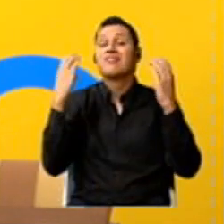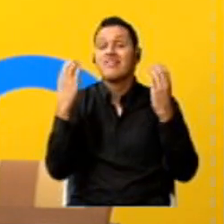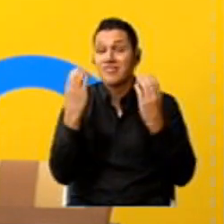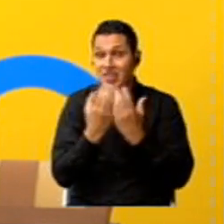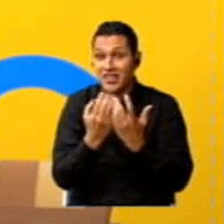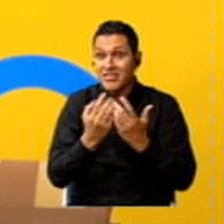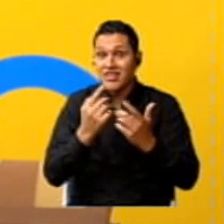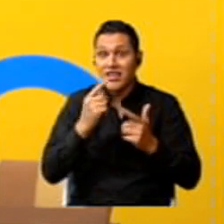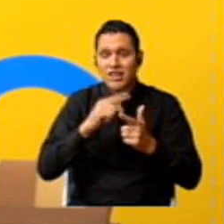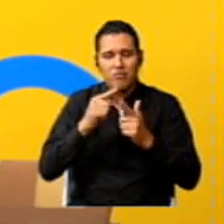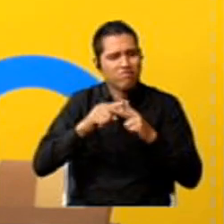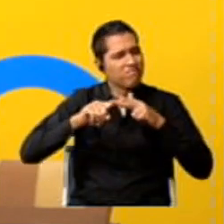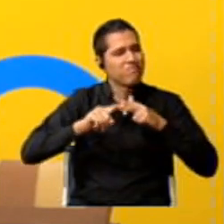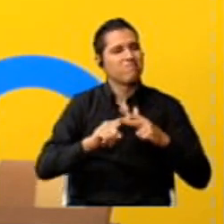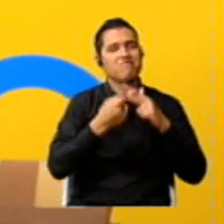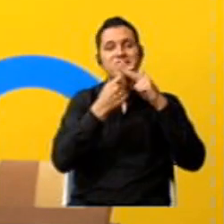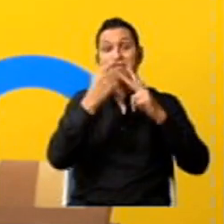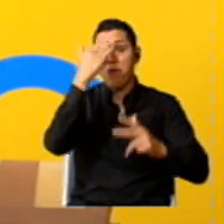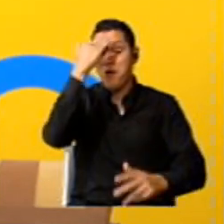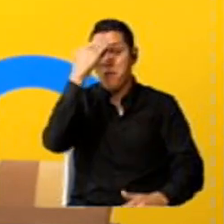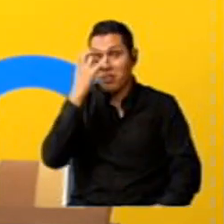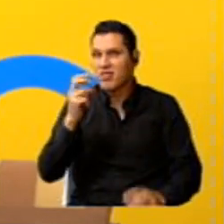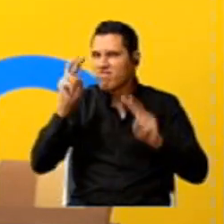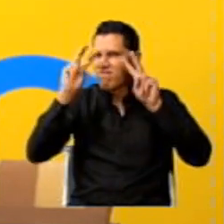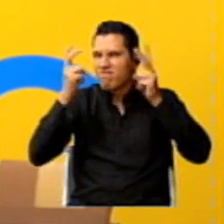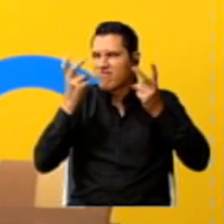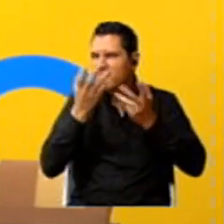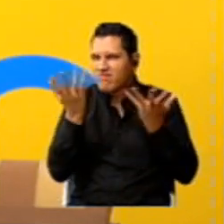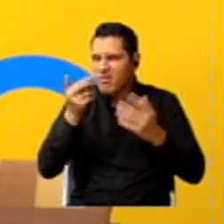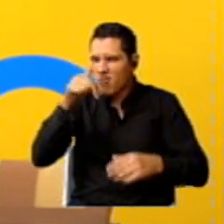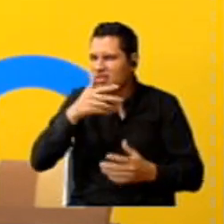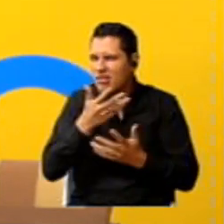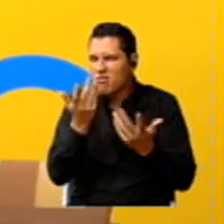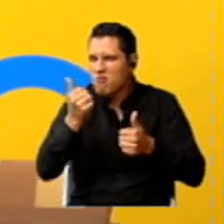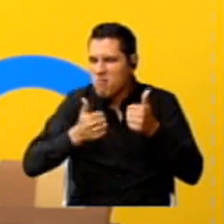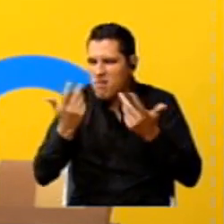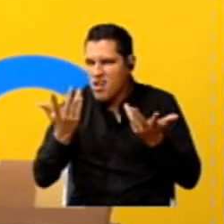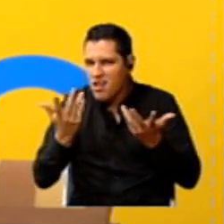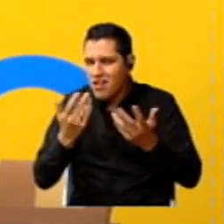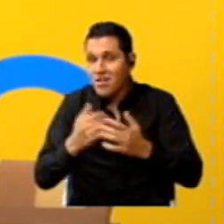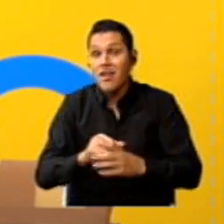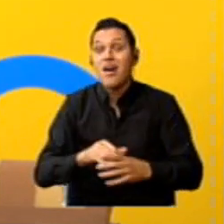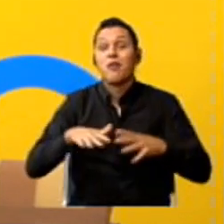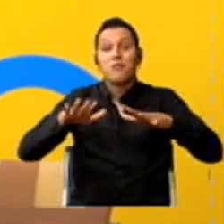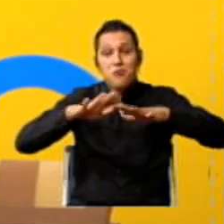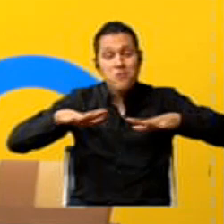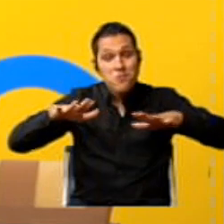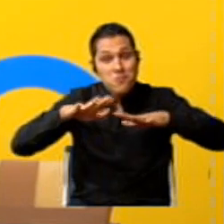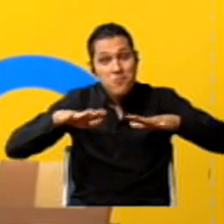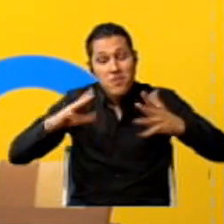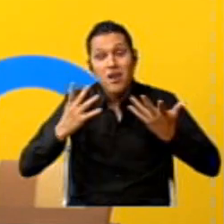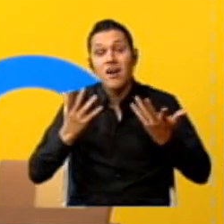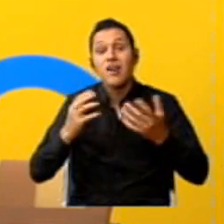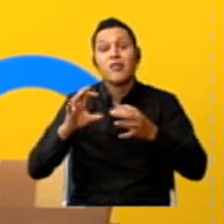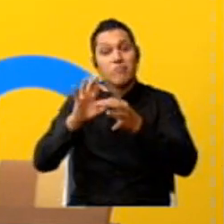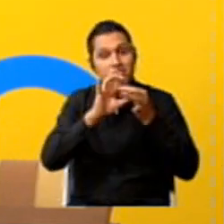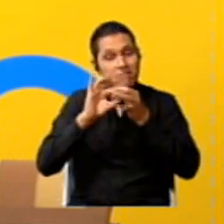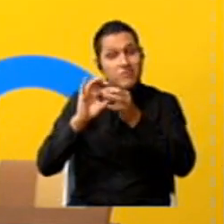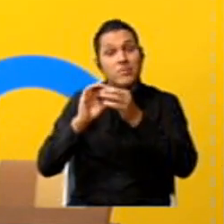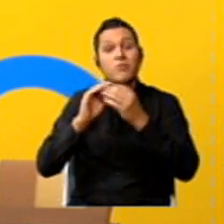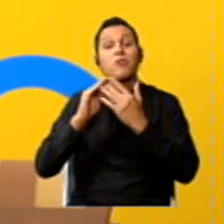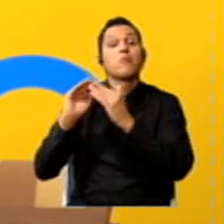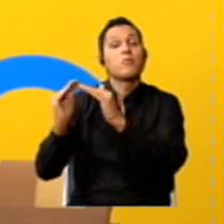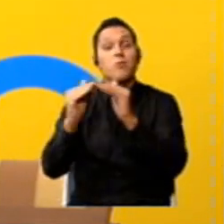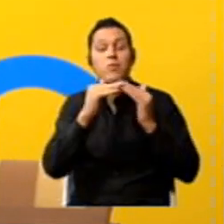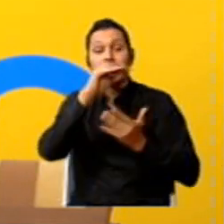let's start because the topic for today is places around my town.